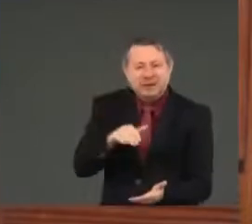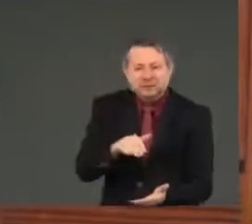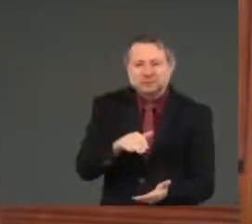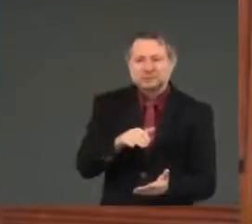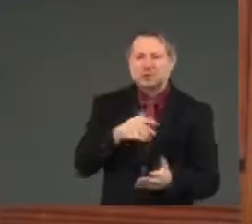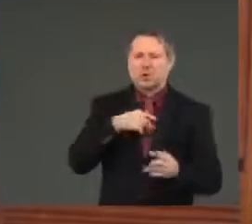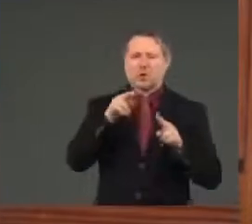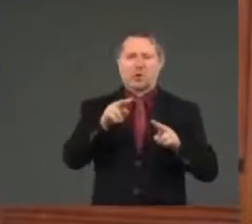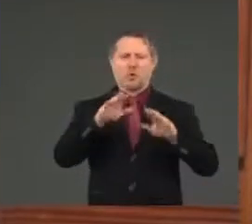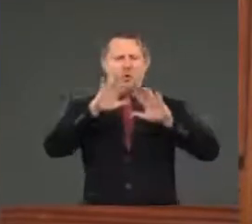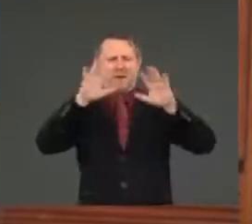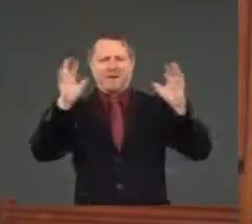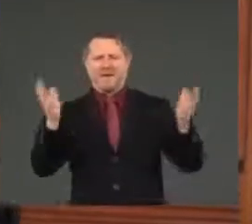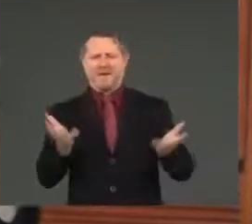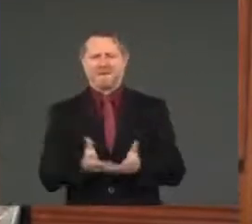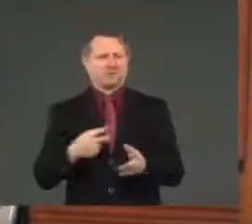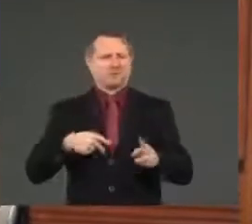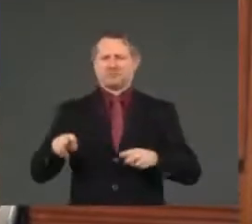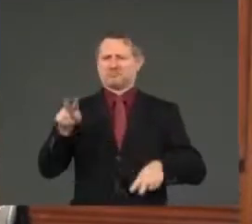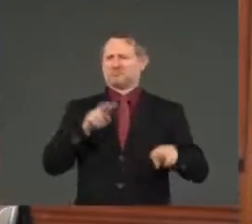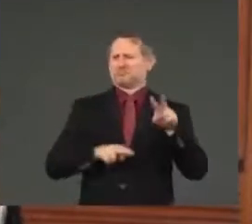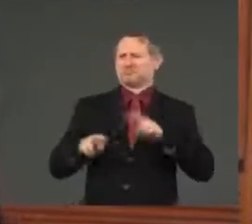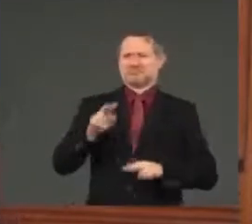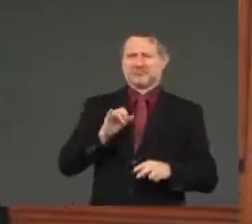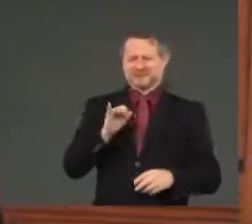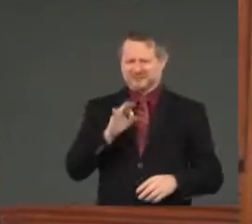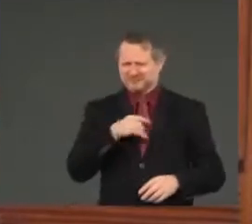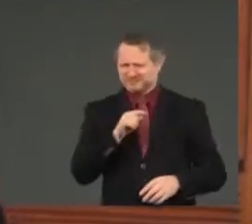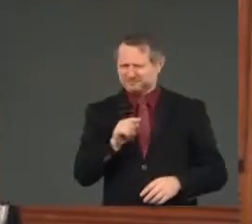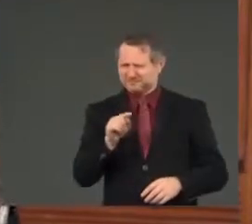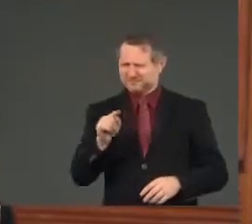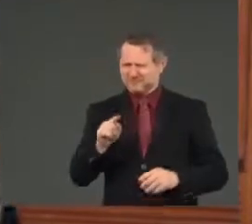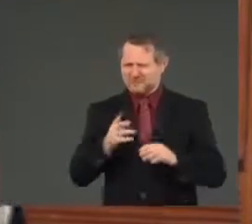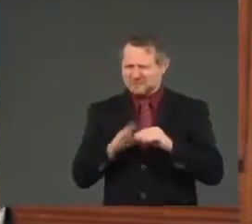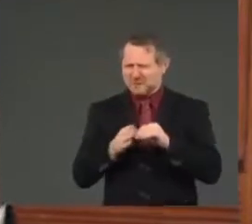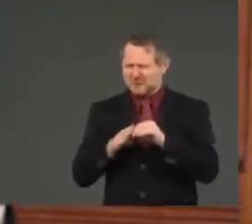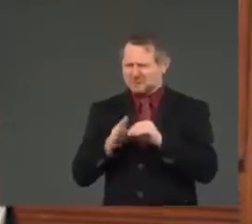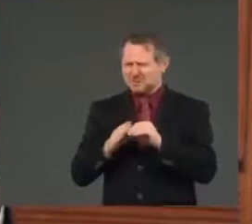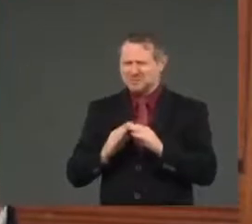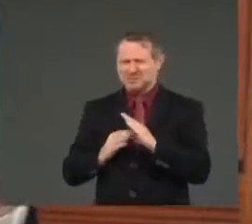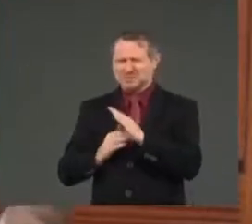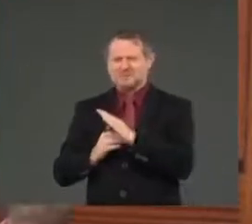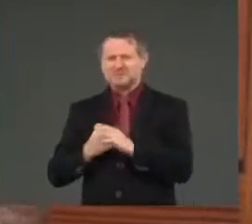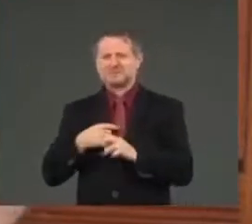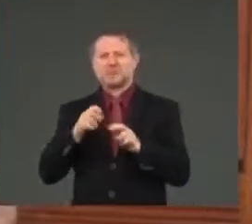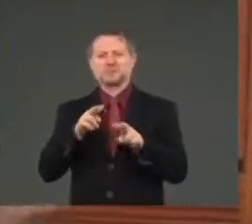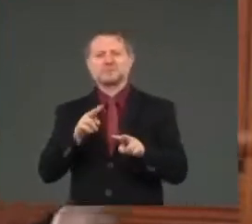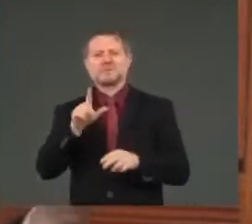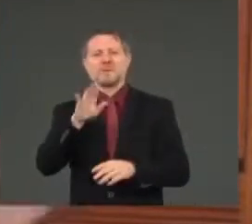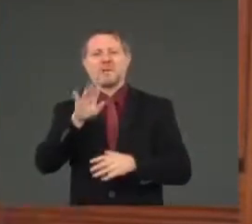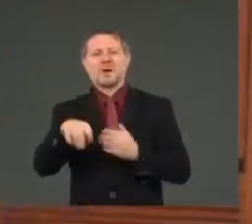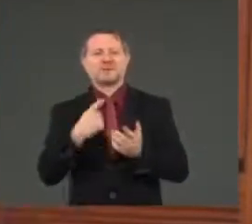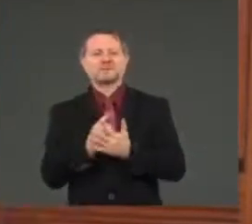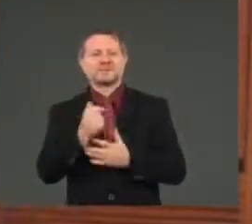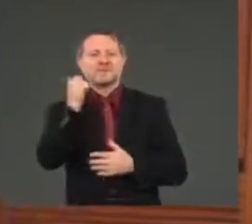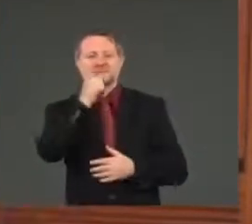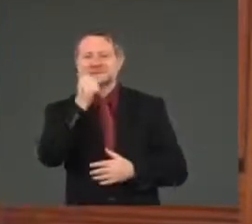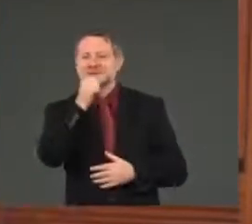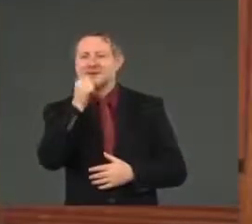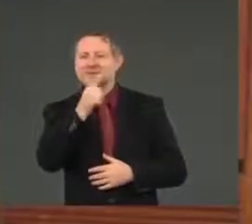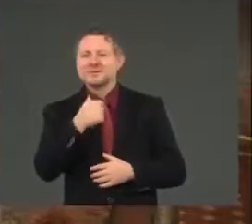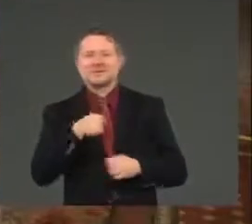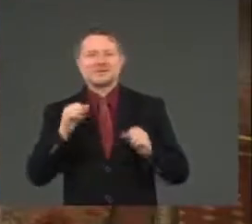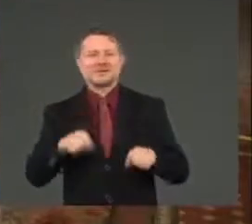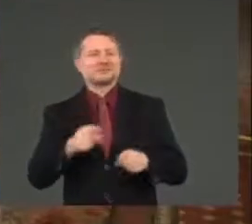things together, and if you see a number of things pop in a real time, we do this on a 24-hour basis, then we'll note it to the Department of